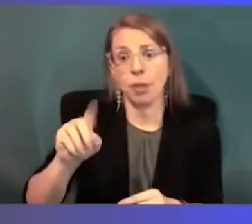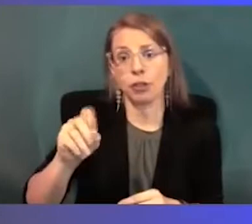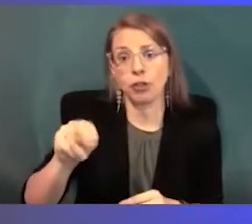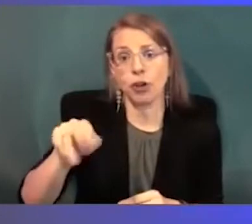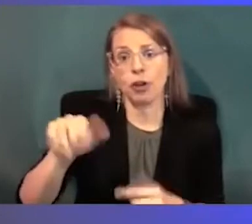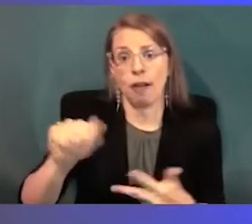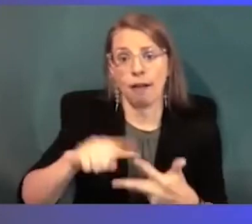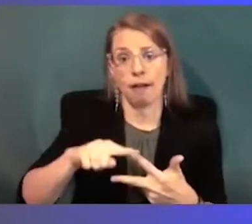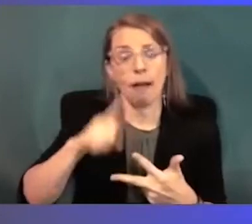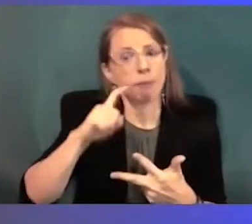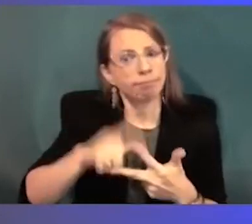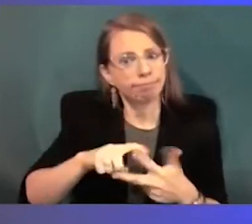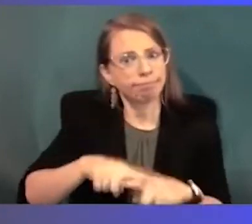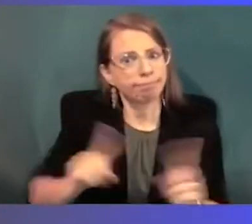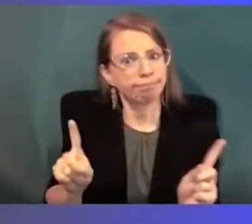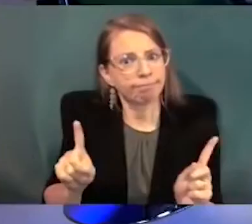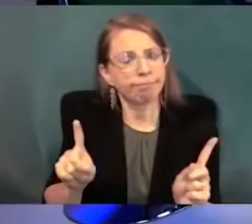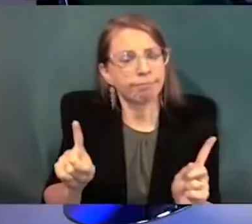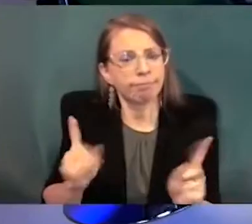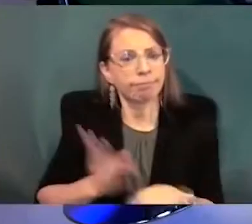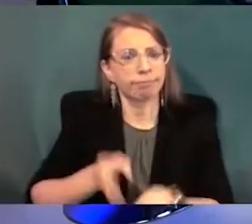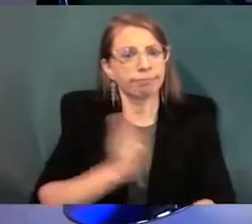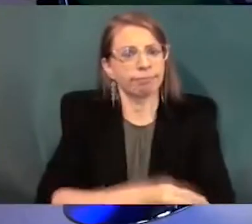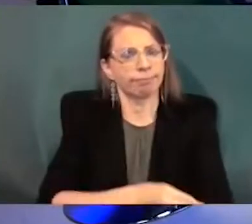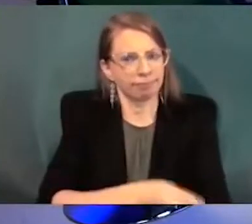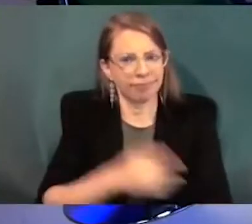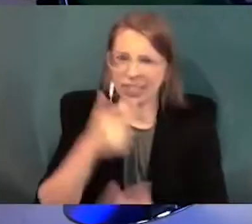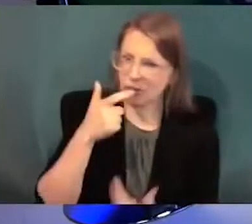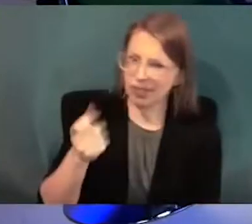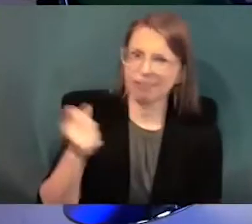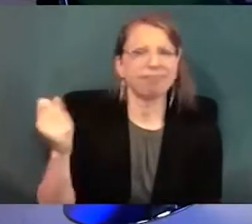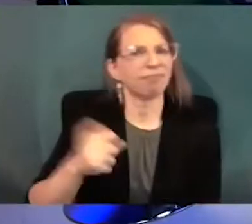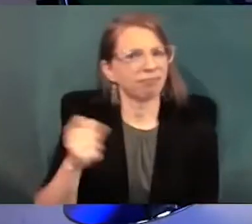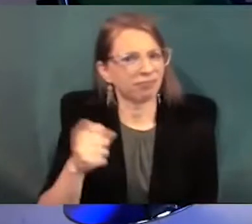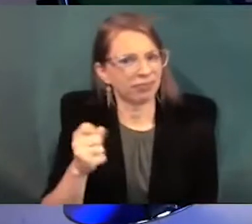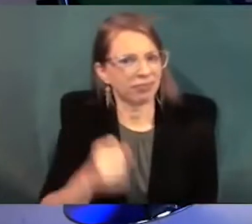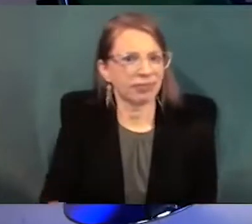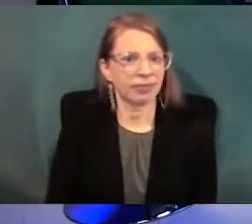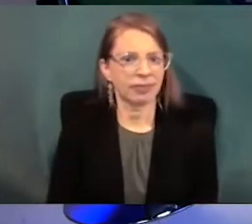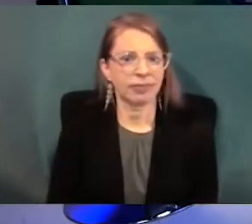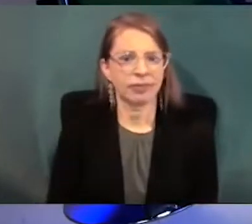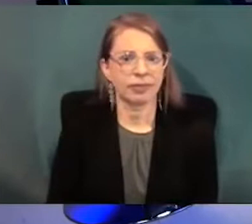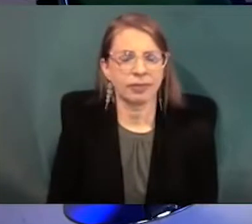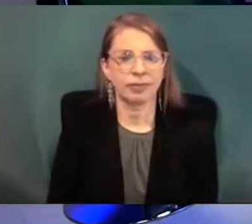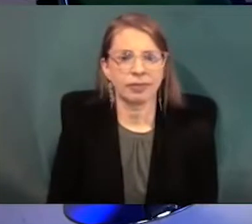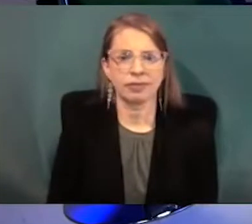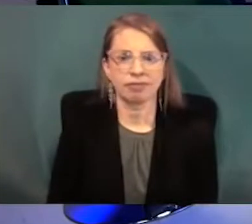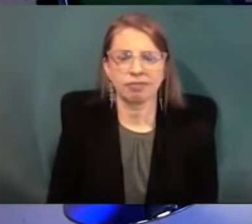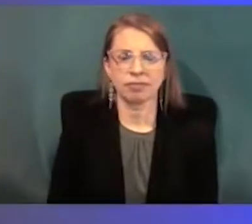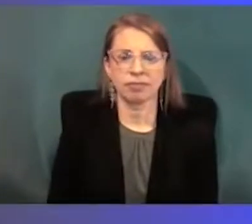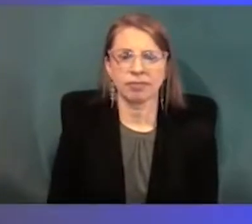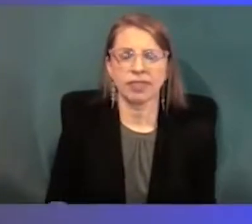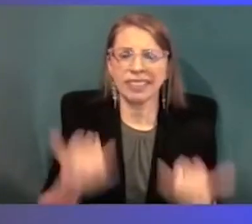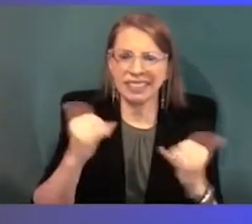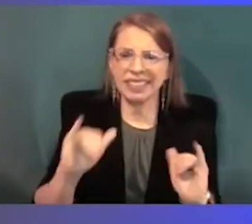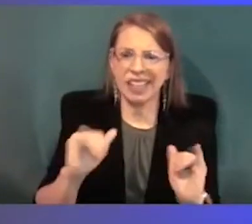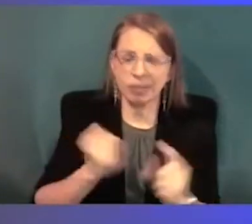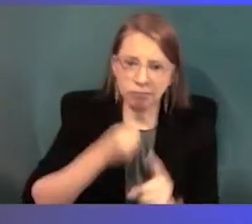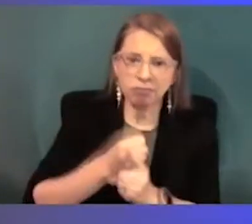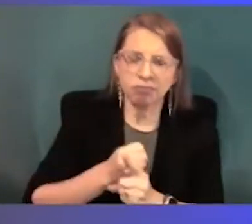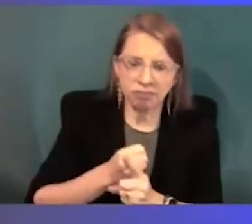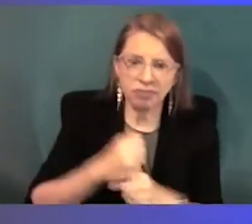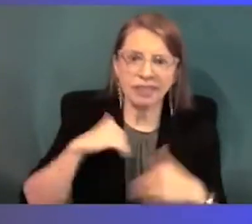difference. Isn't that interesting? It is. So I still run into the fatigue, get tired. I'm